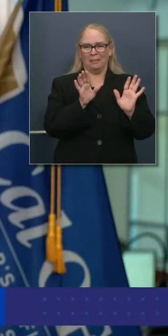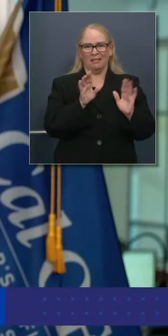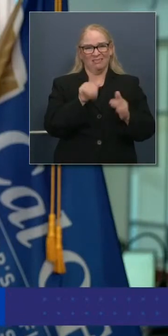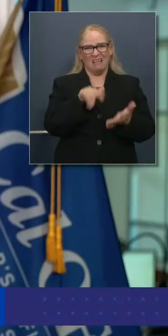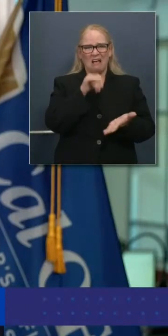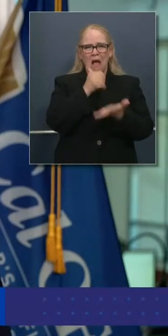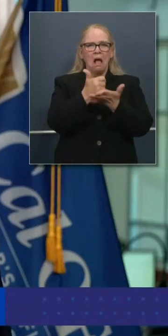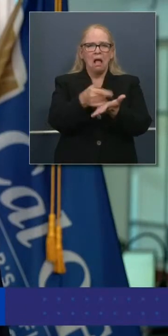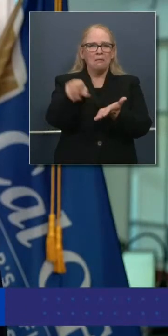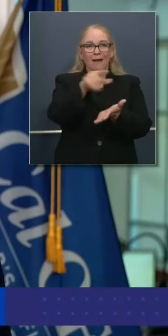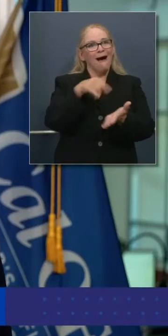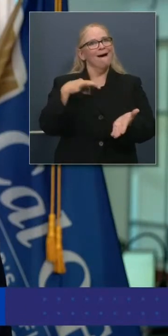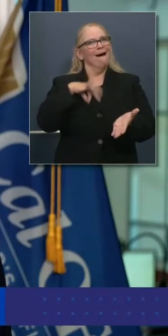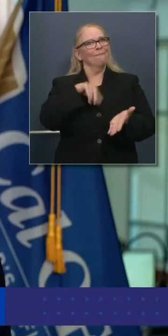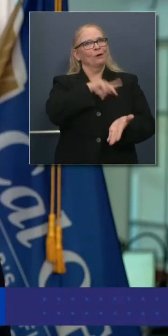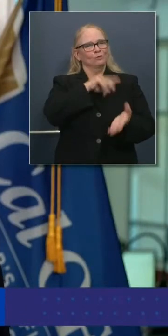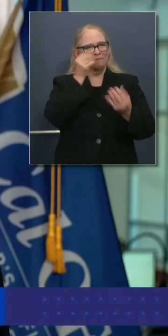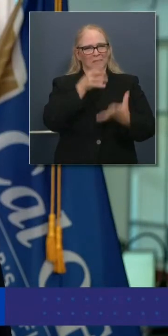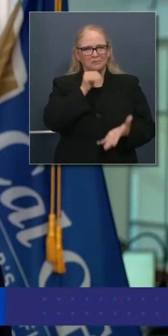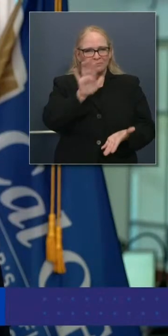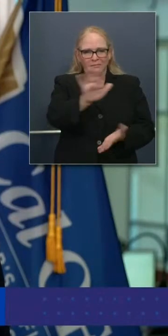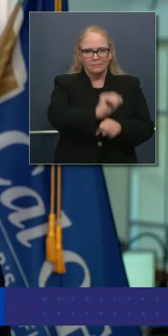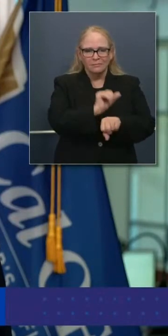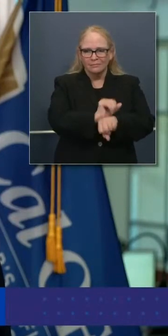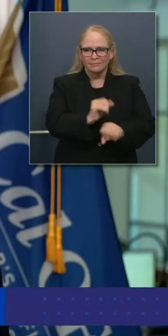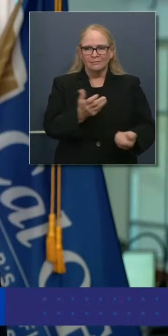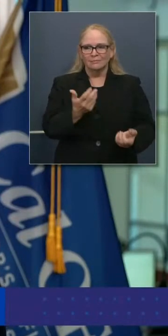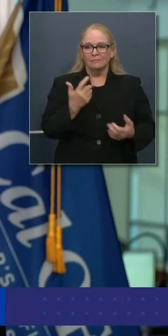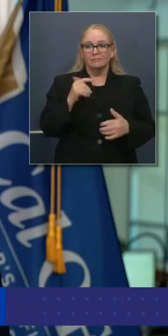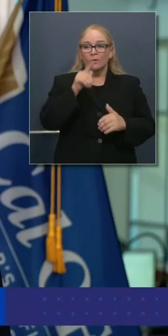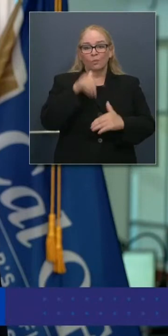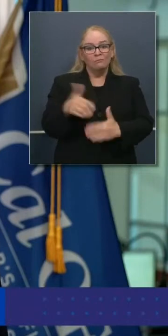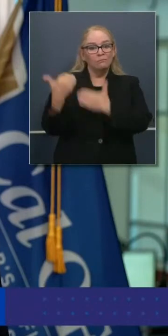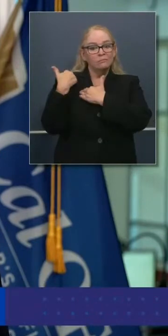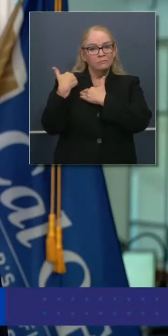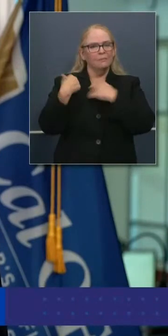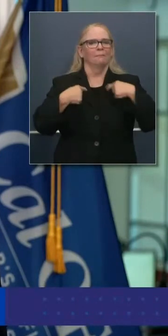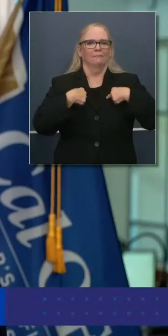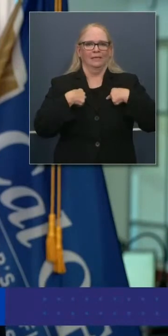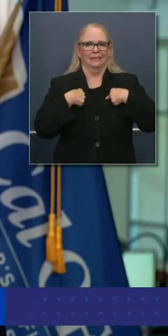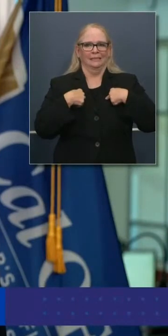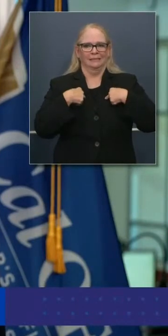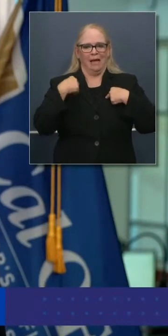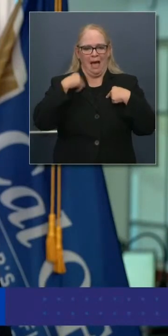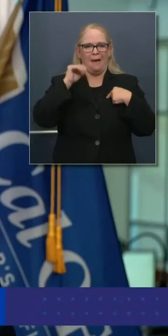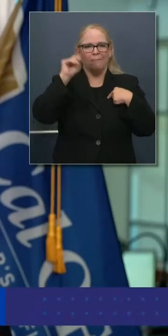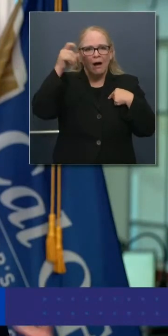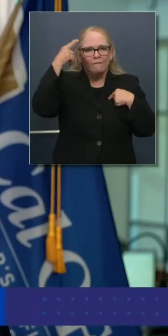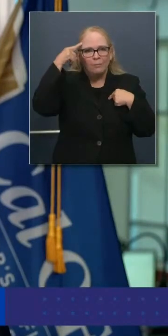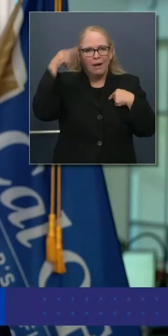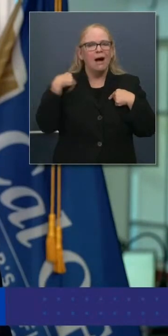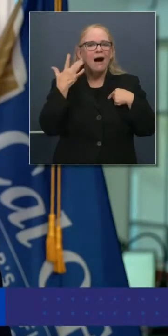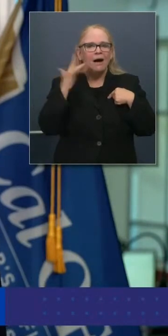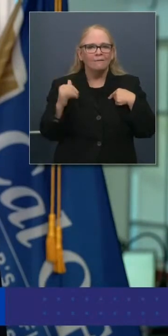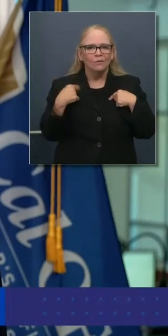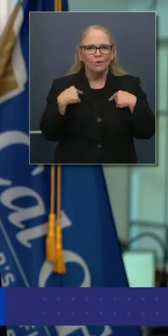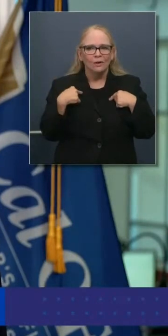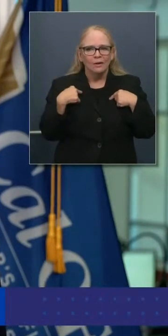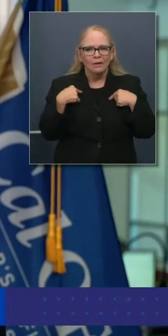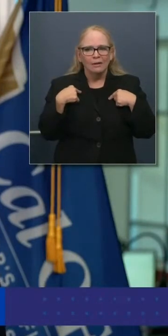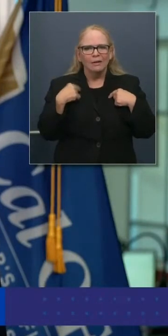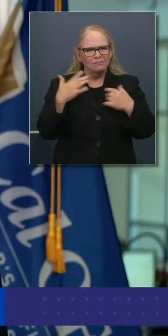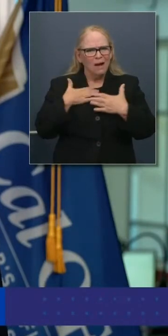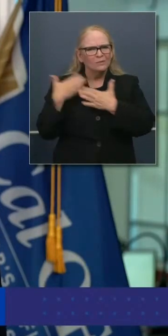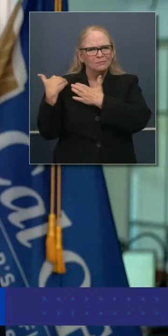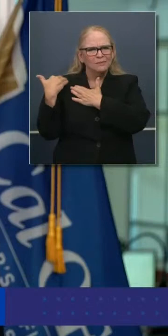day, the buck stops with me. I'm accountable, and I recognize that as governor of the state of California. As it relates to my responsibility,